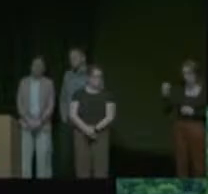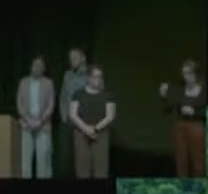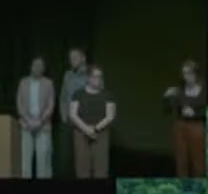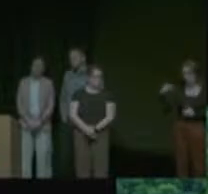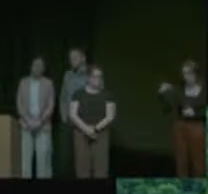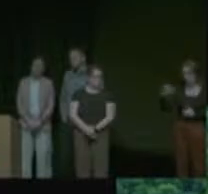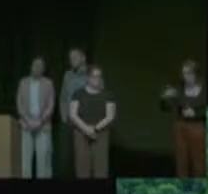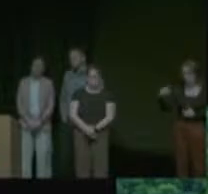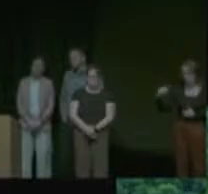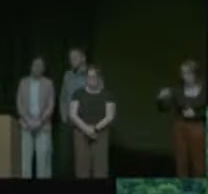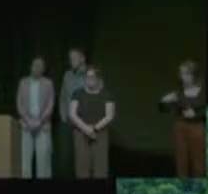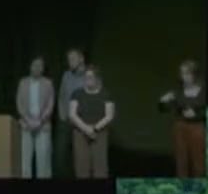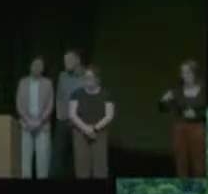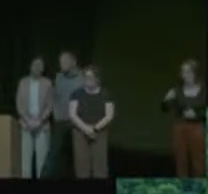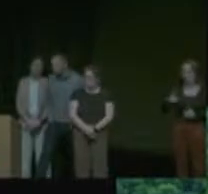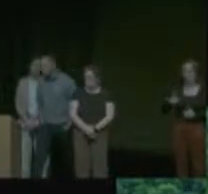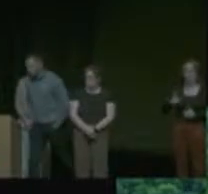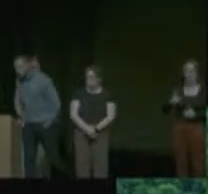previous scans?